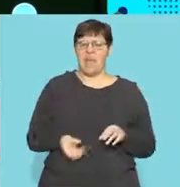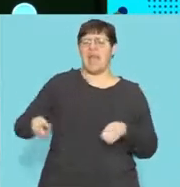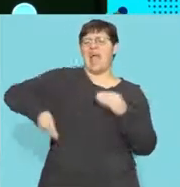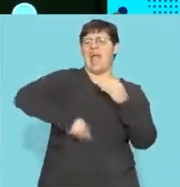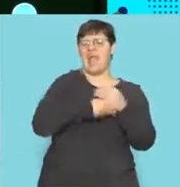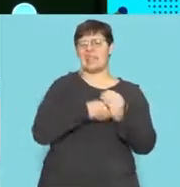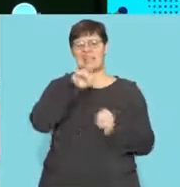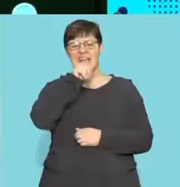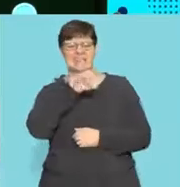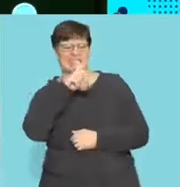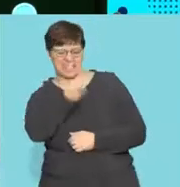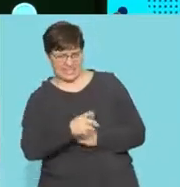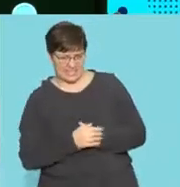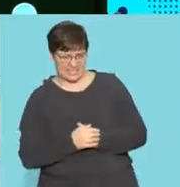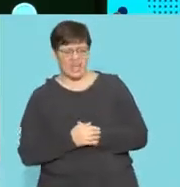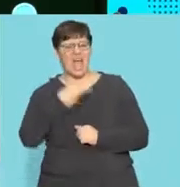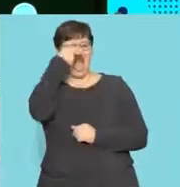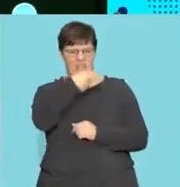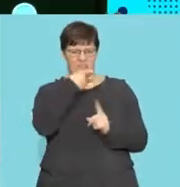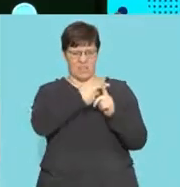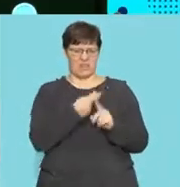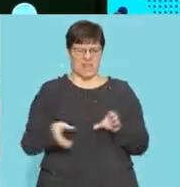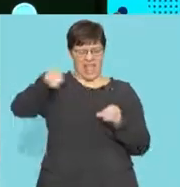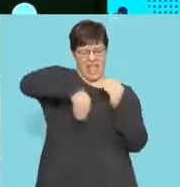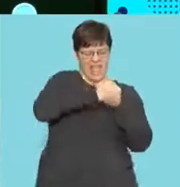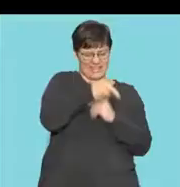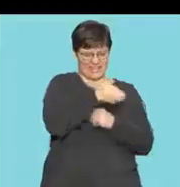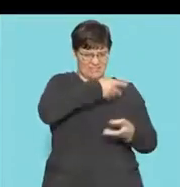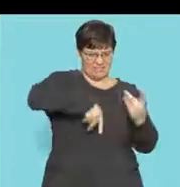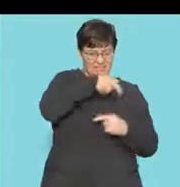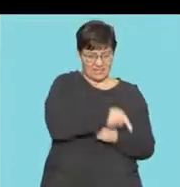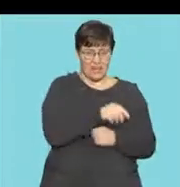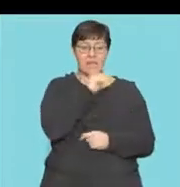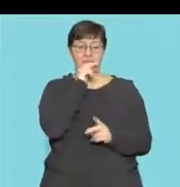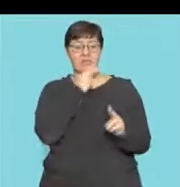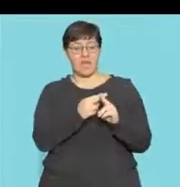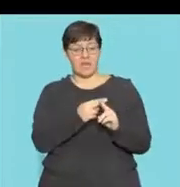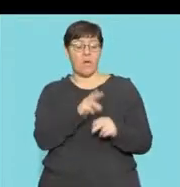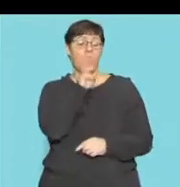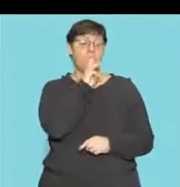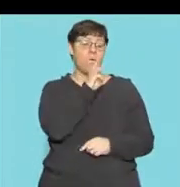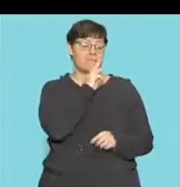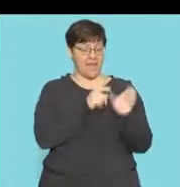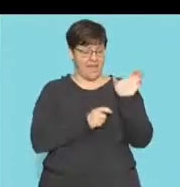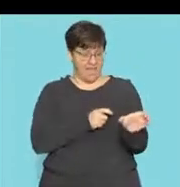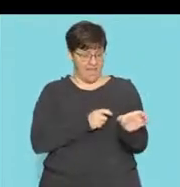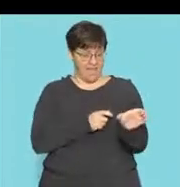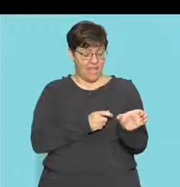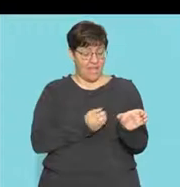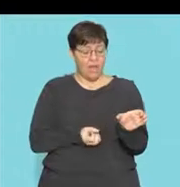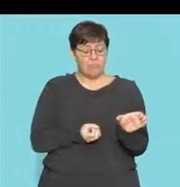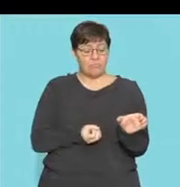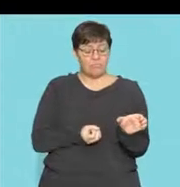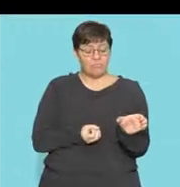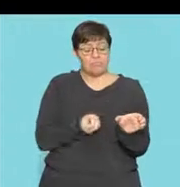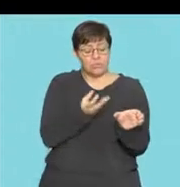of acid, some hydrogen ions into the solution, and then look what happens. Water,